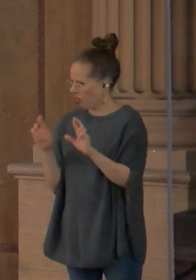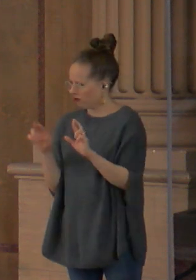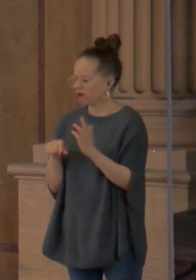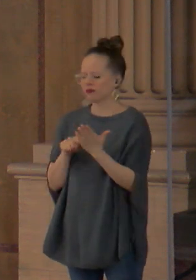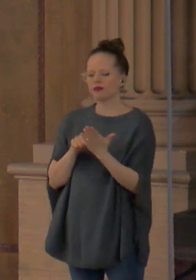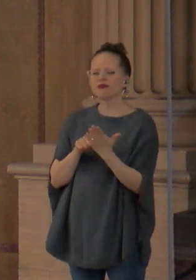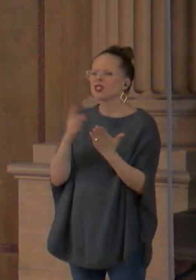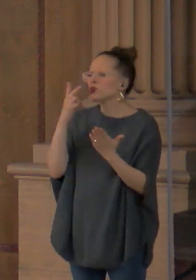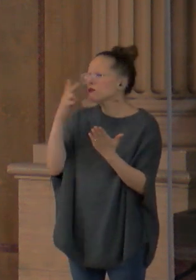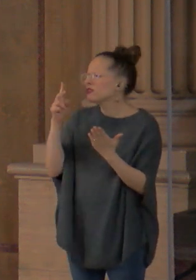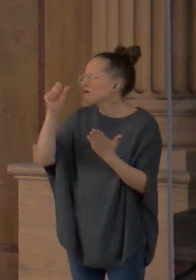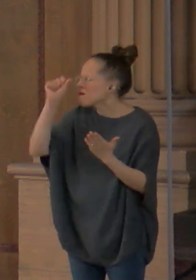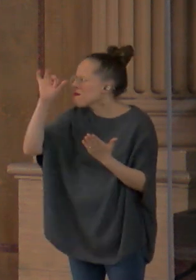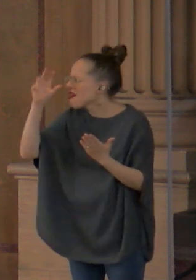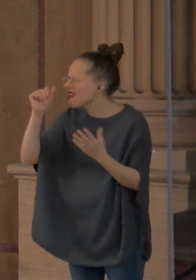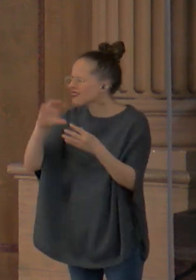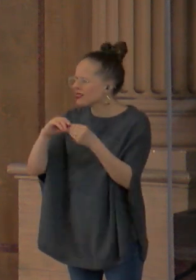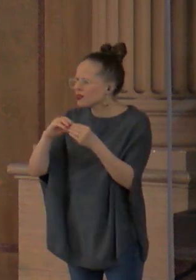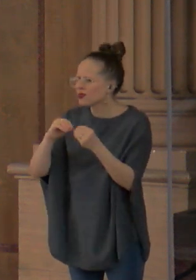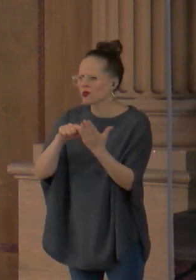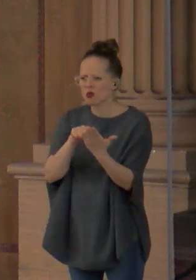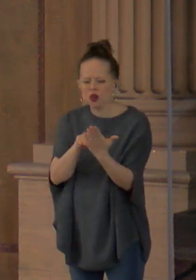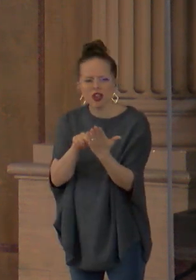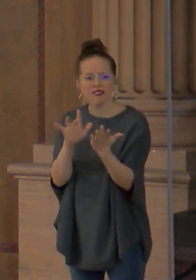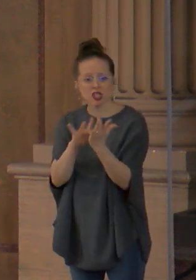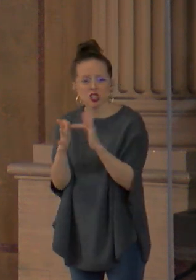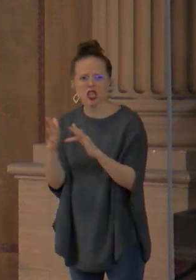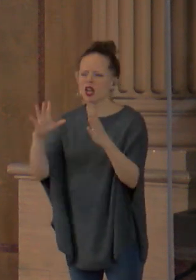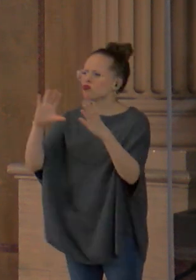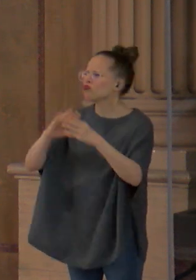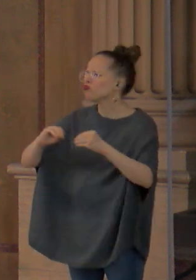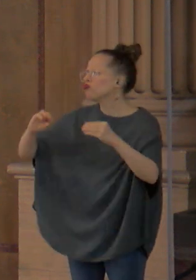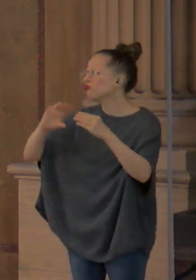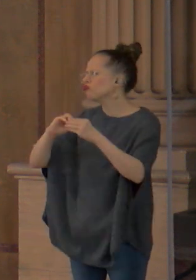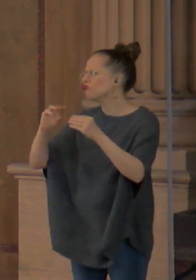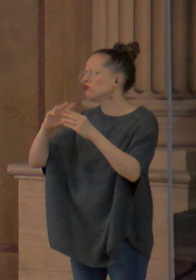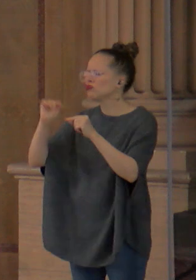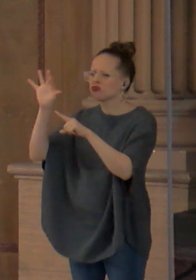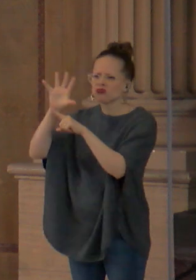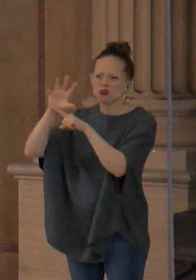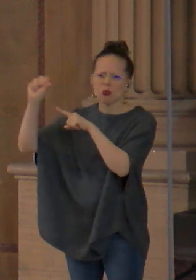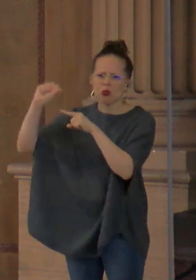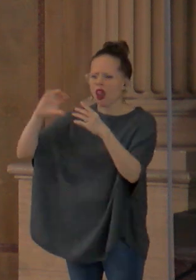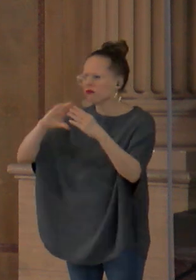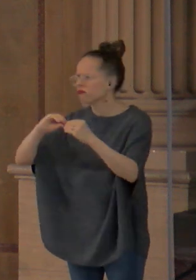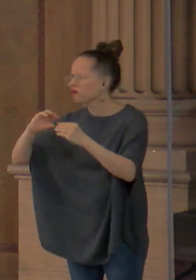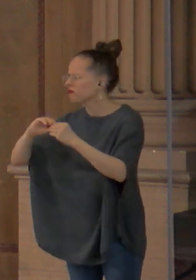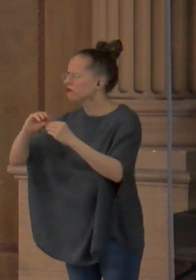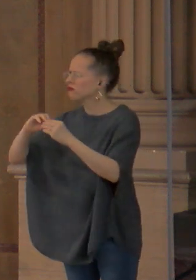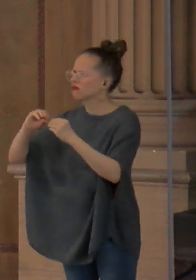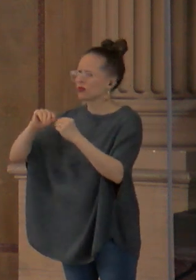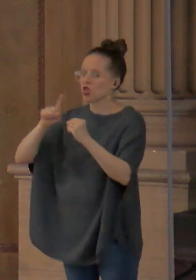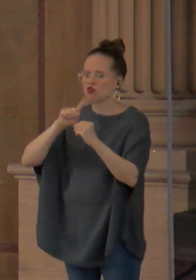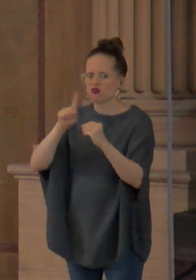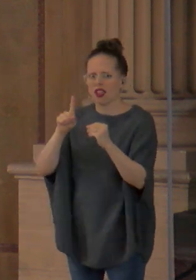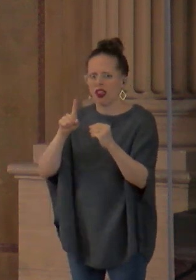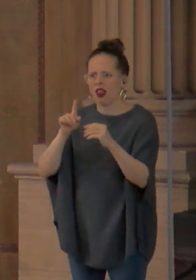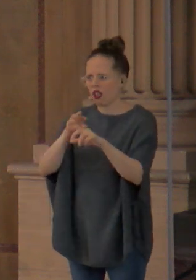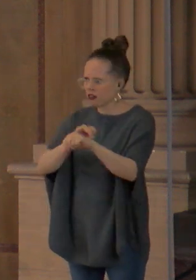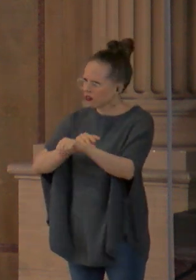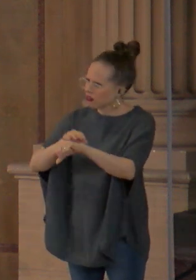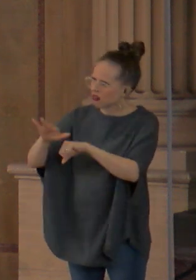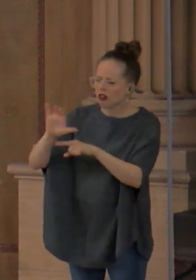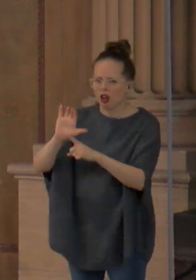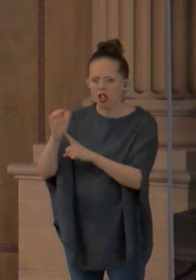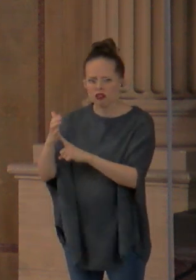amazing story in Matthew of Jesus who speaks these brilliant words that have shaped cultures in the Beatitudes, who goes to the cross, who